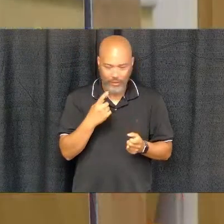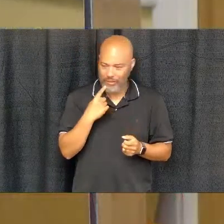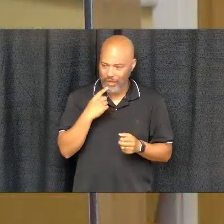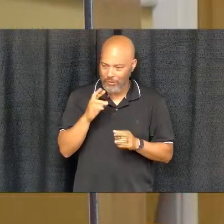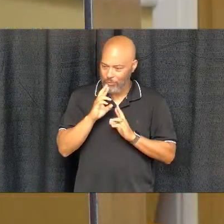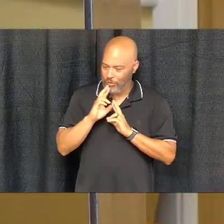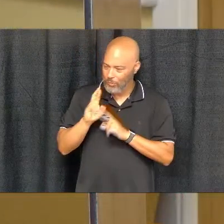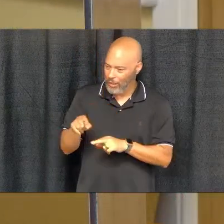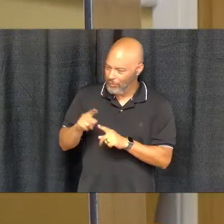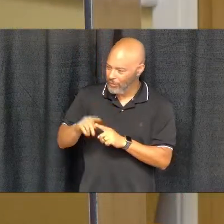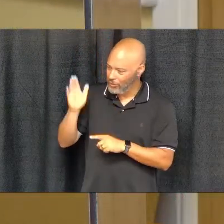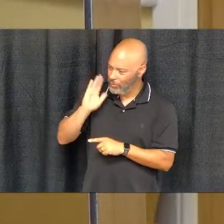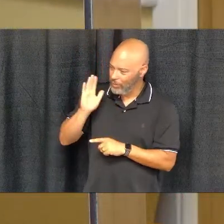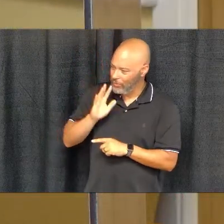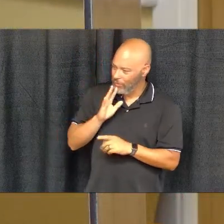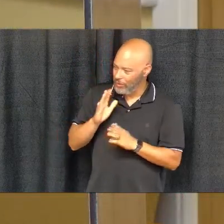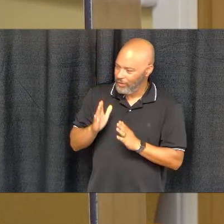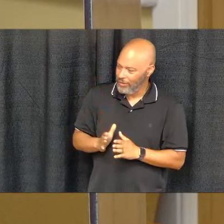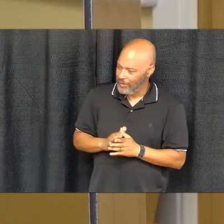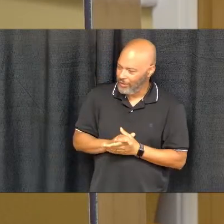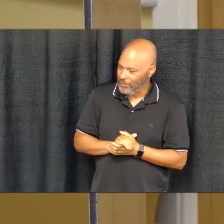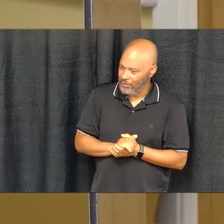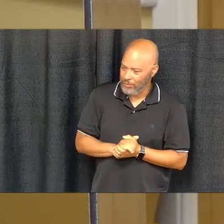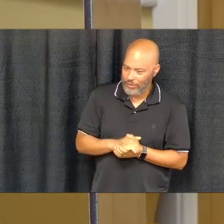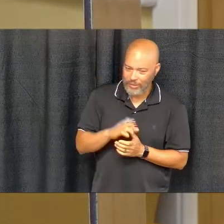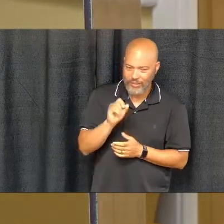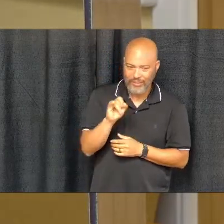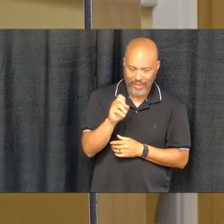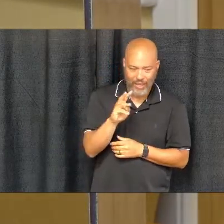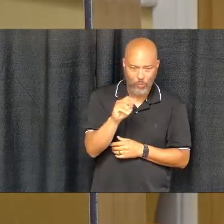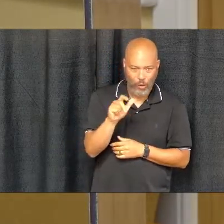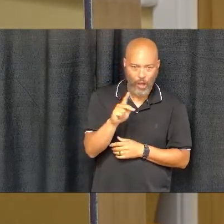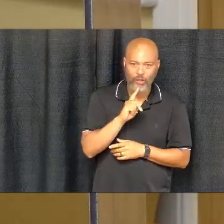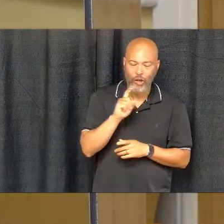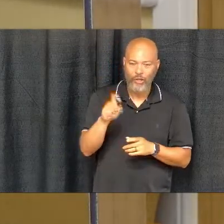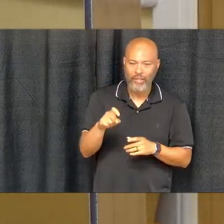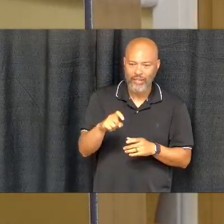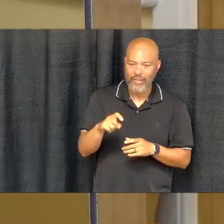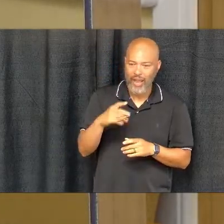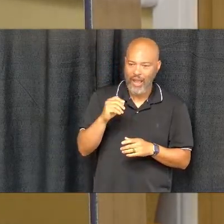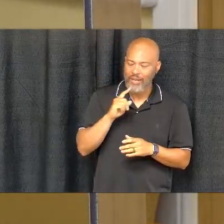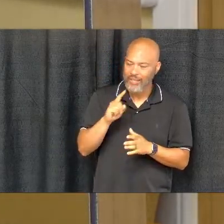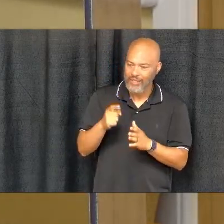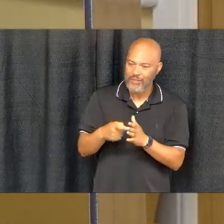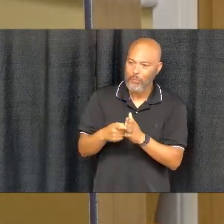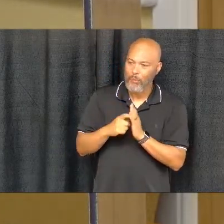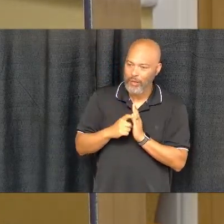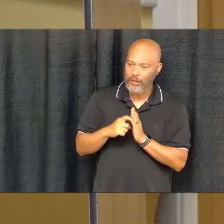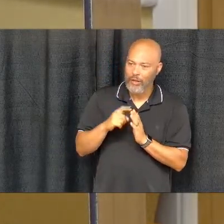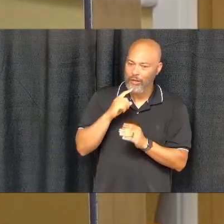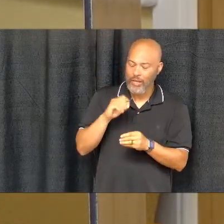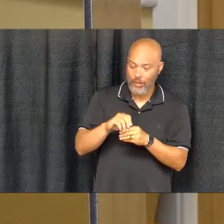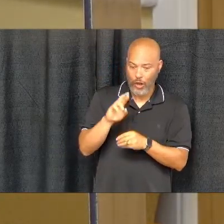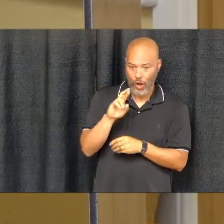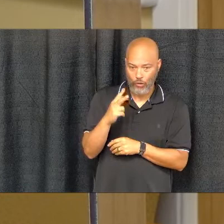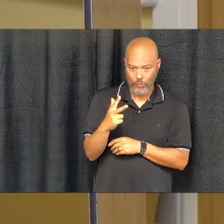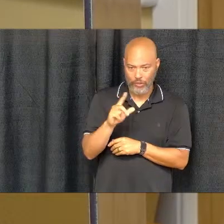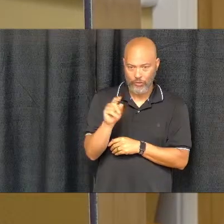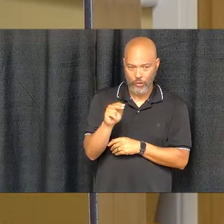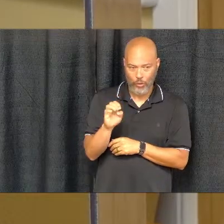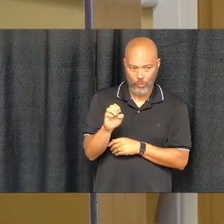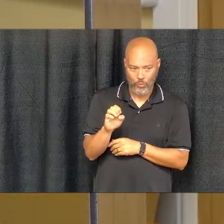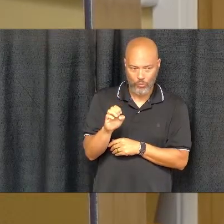response to the previous speaker. Sidewalks are needed, and it is mandatory in the R3 zone